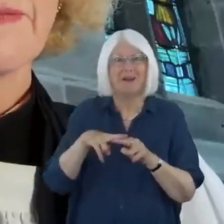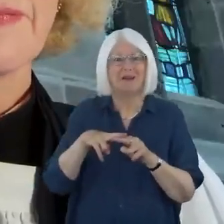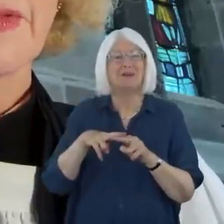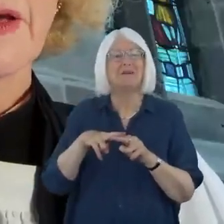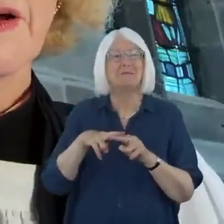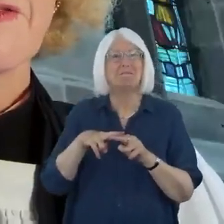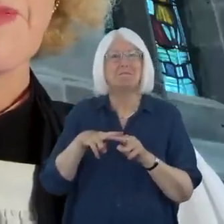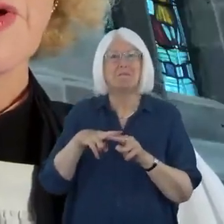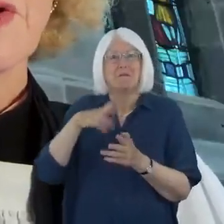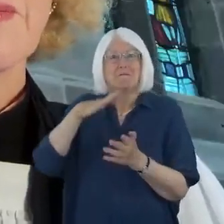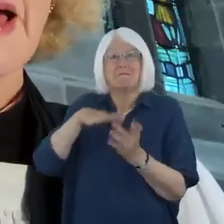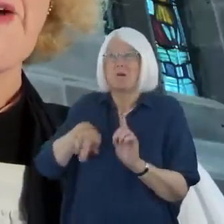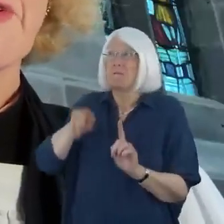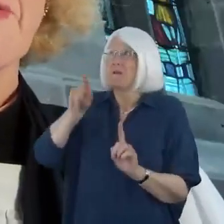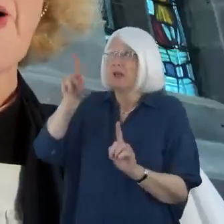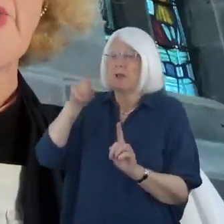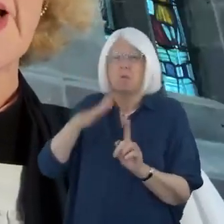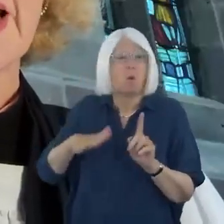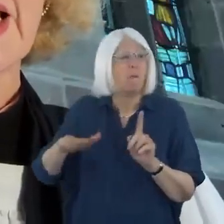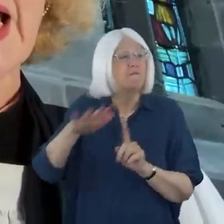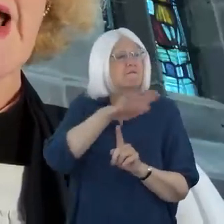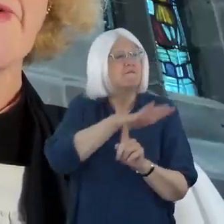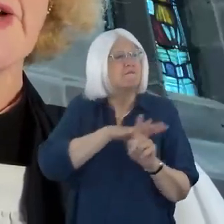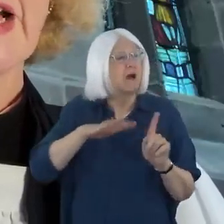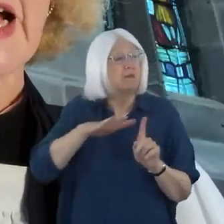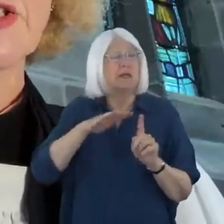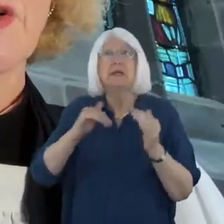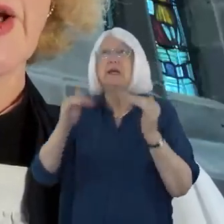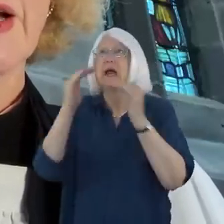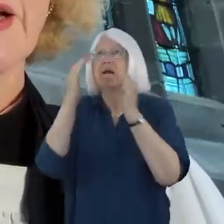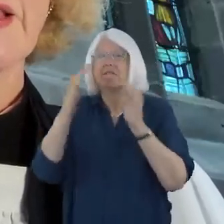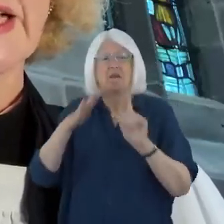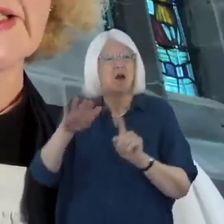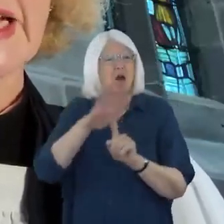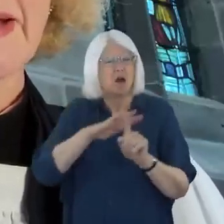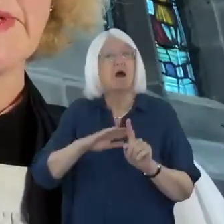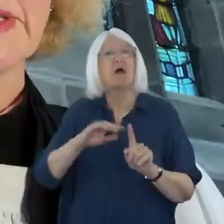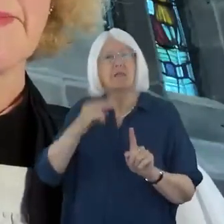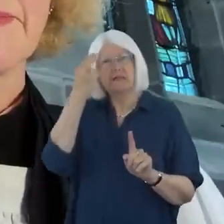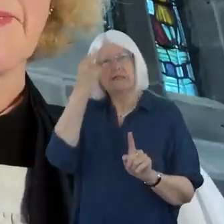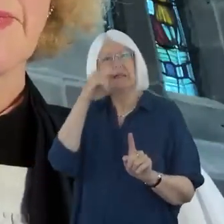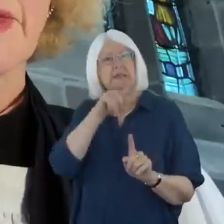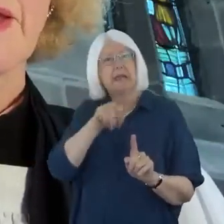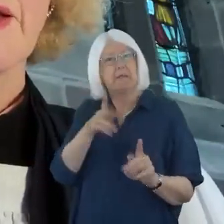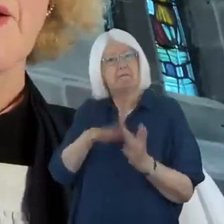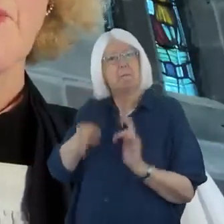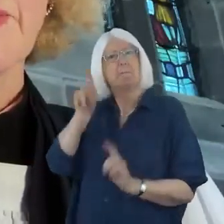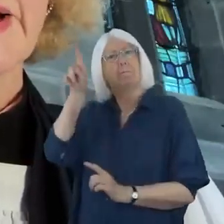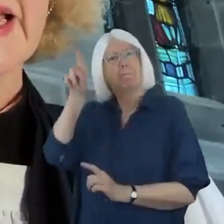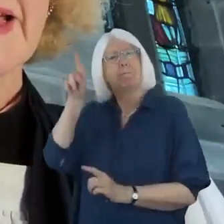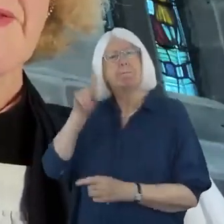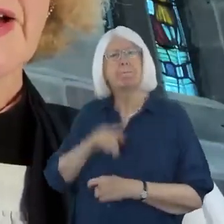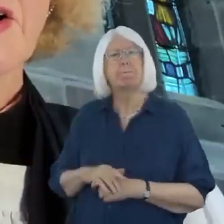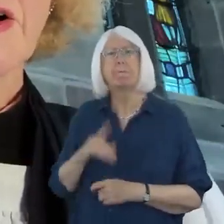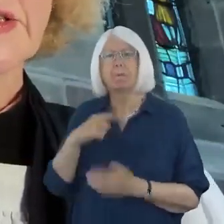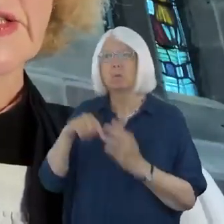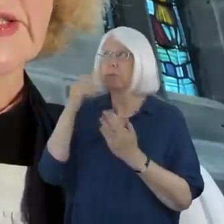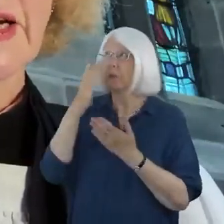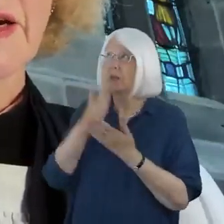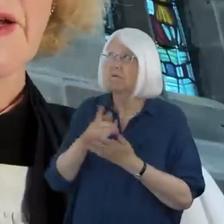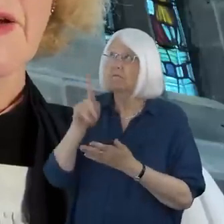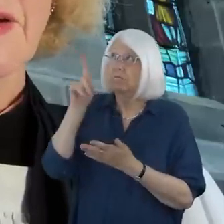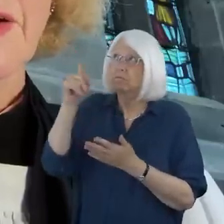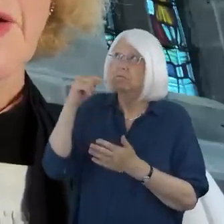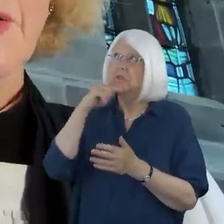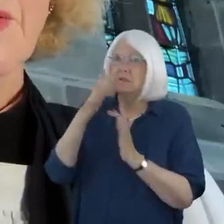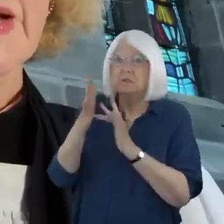Father, from whom every family in heaven and on earth is named. We believe in God the